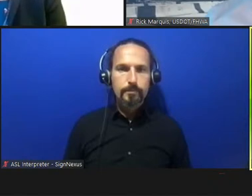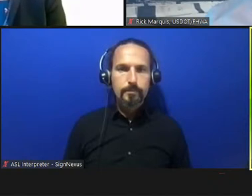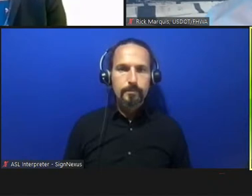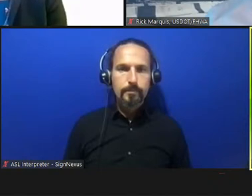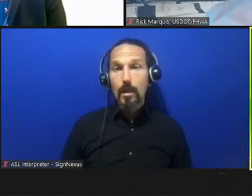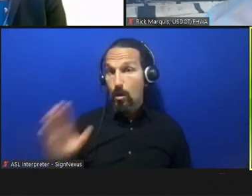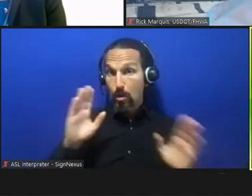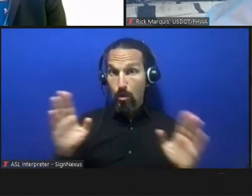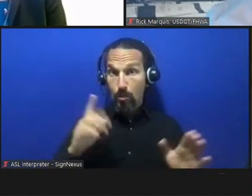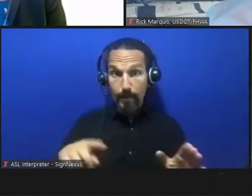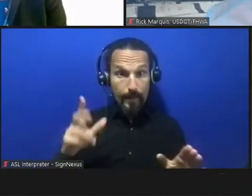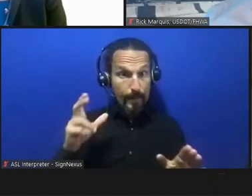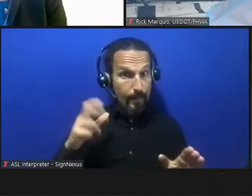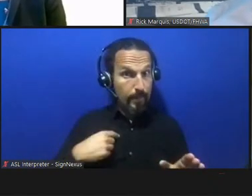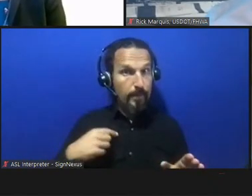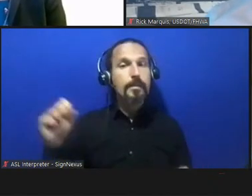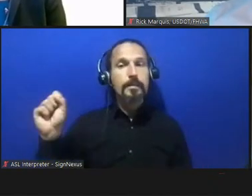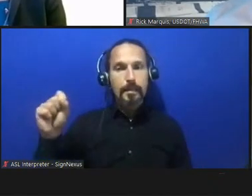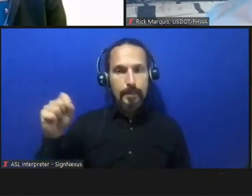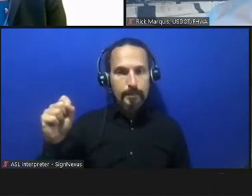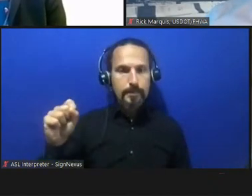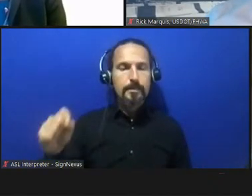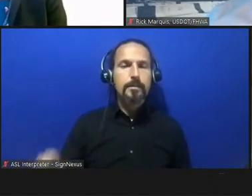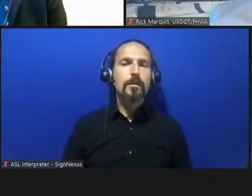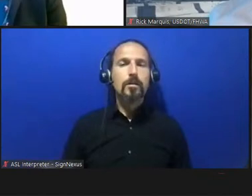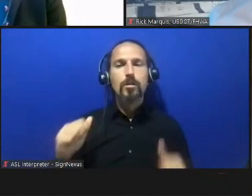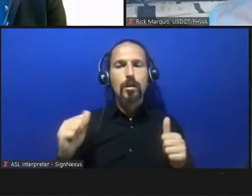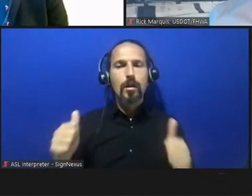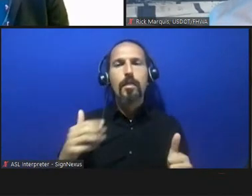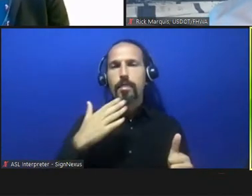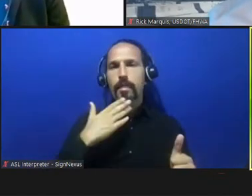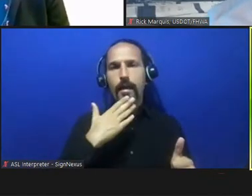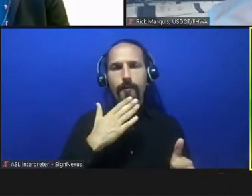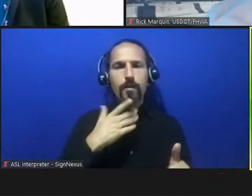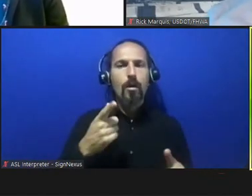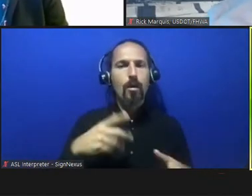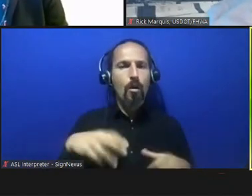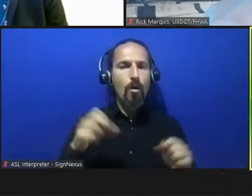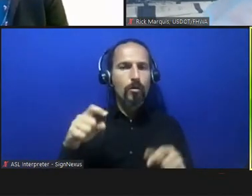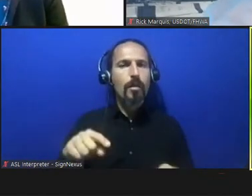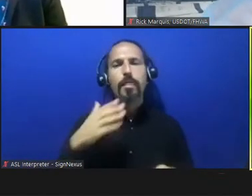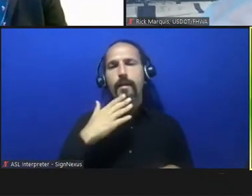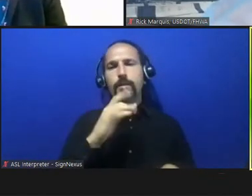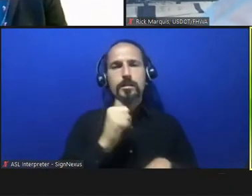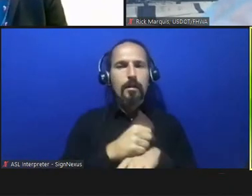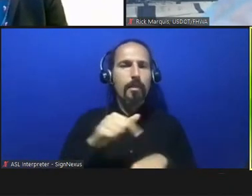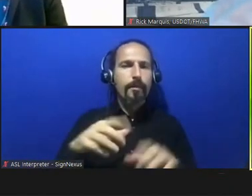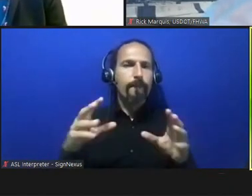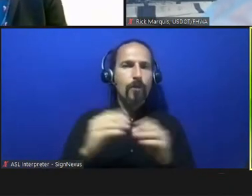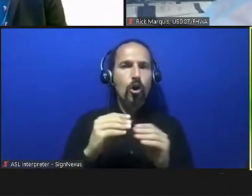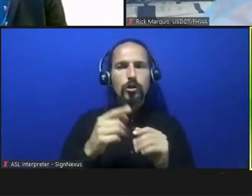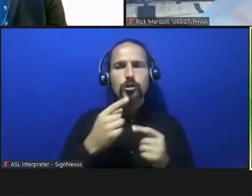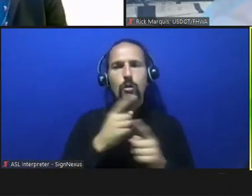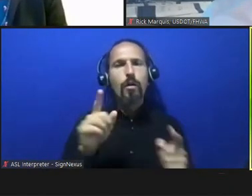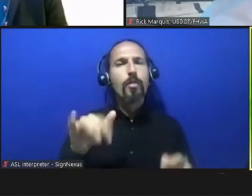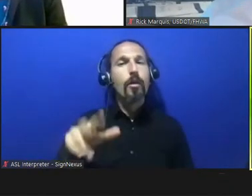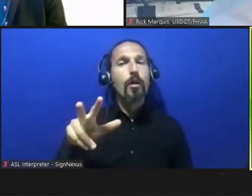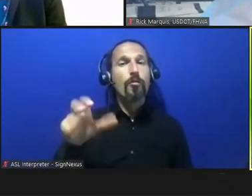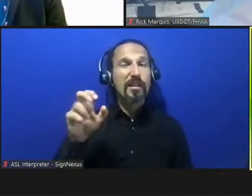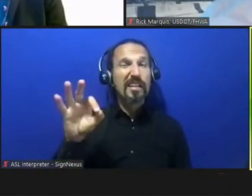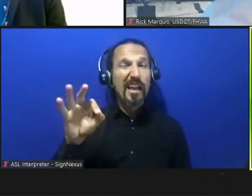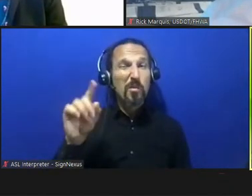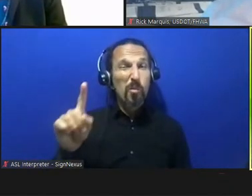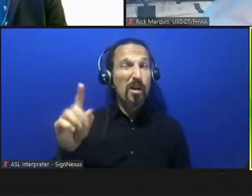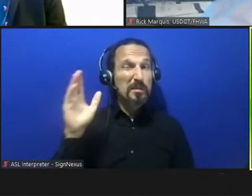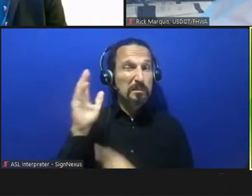hi there can you hear me yes we can great thank you for having me and thank you everyone for setting up this forum uh you mentioned 391 speakers it's going to be a